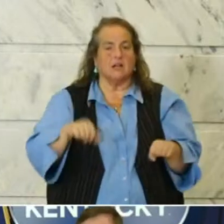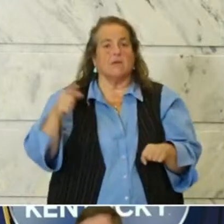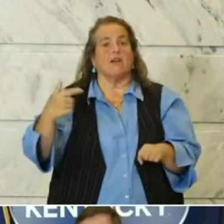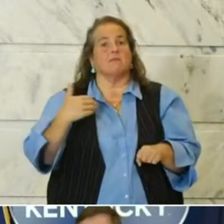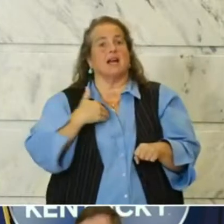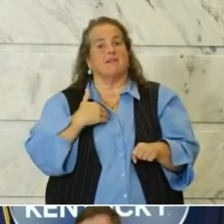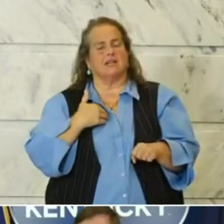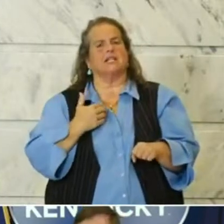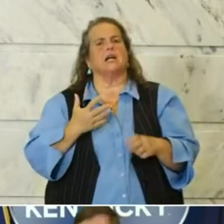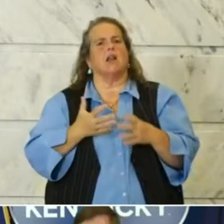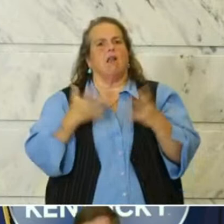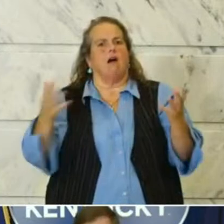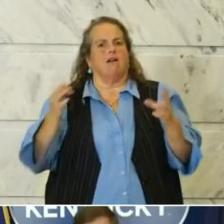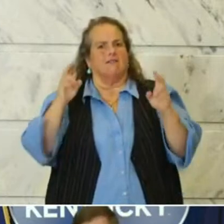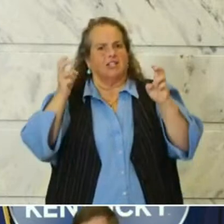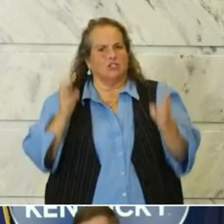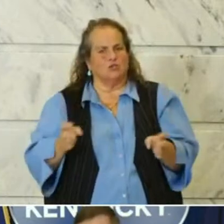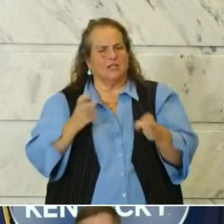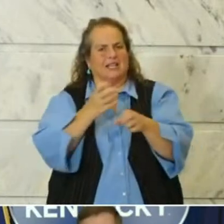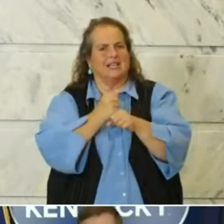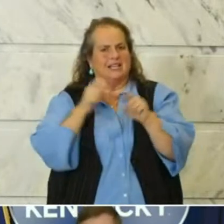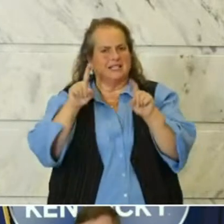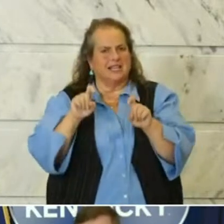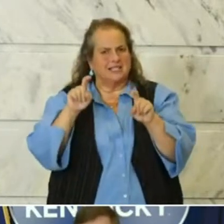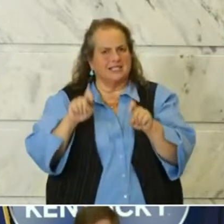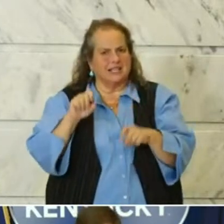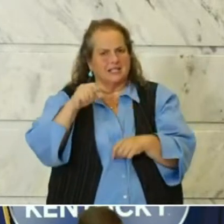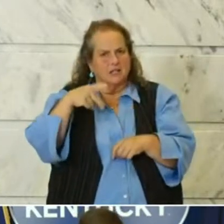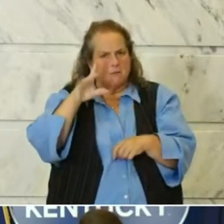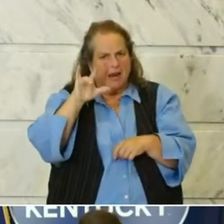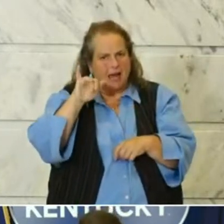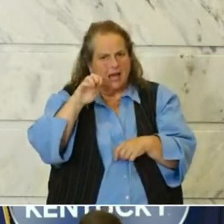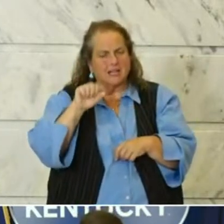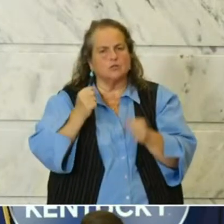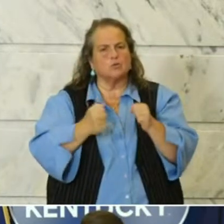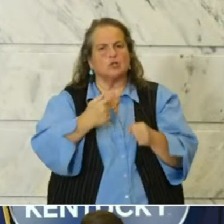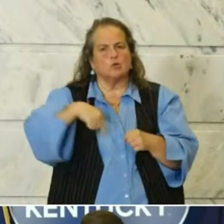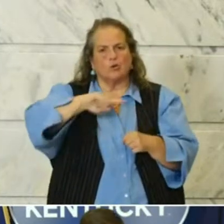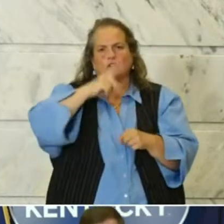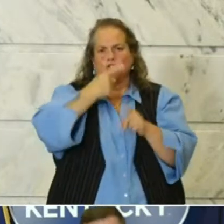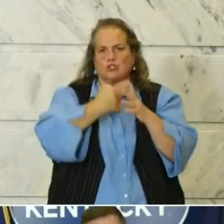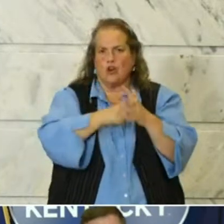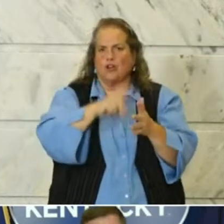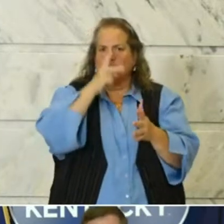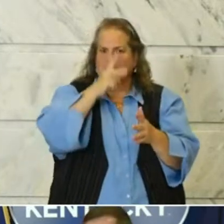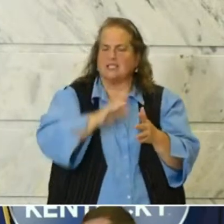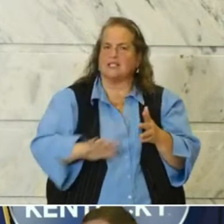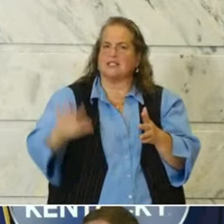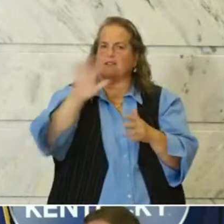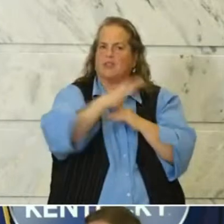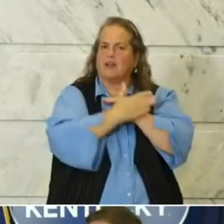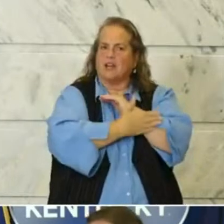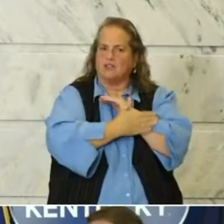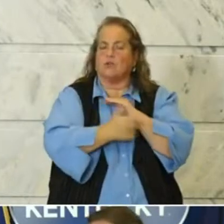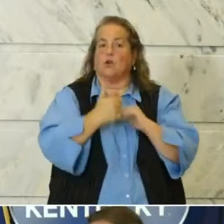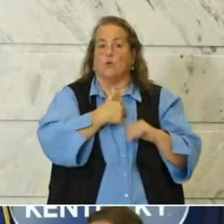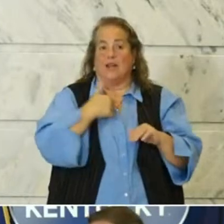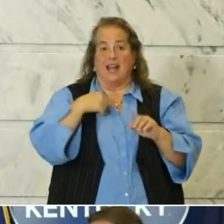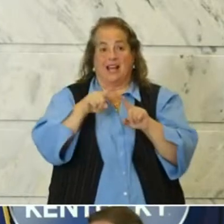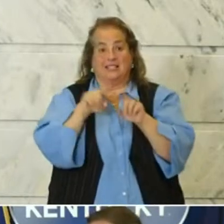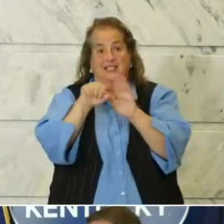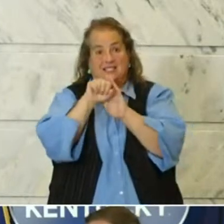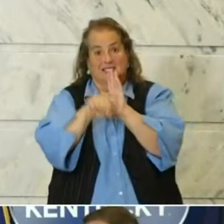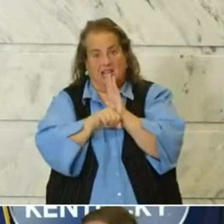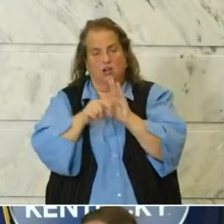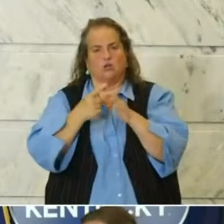significant issues getting testing supplies, which we're starting to see around the country. We as the state were able to team up with them to